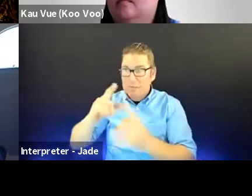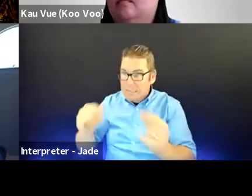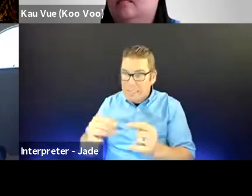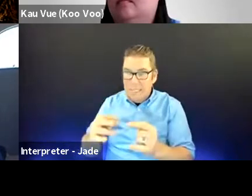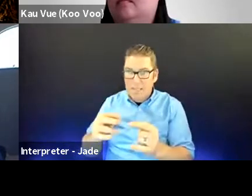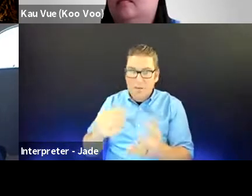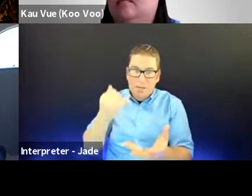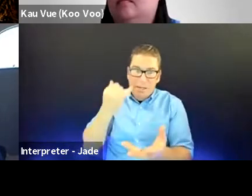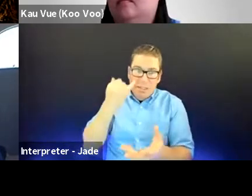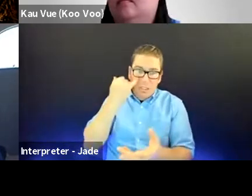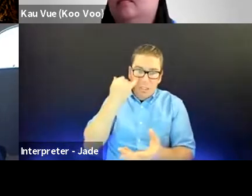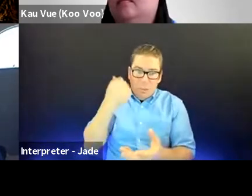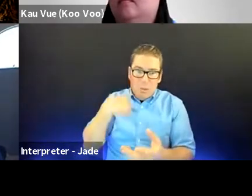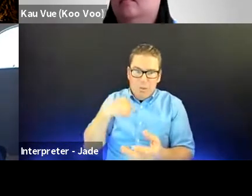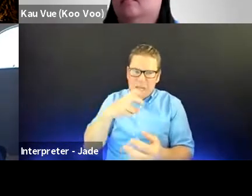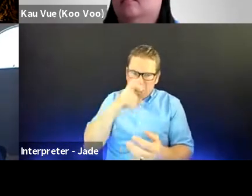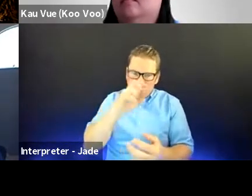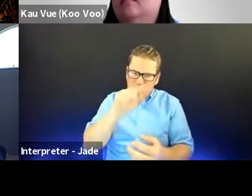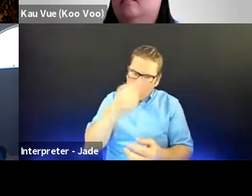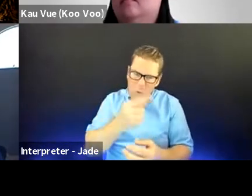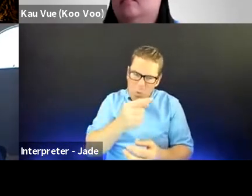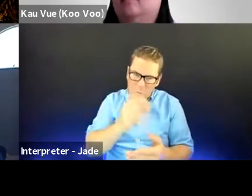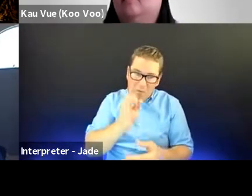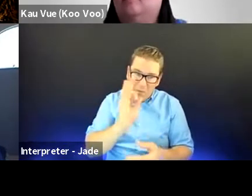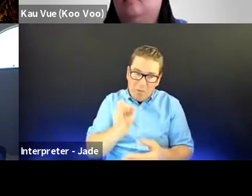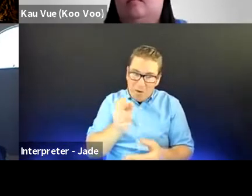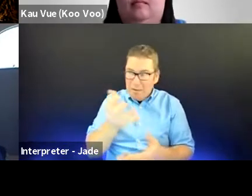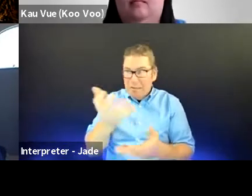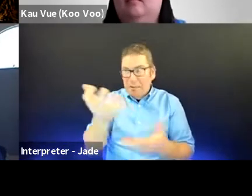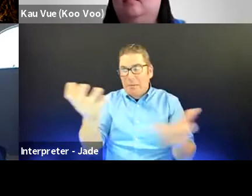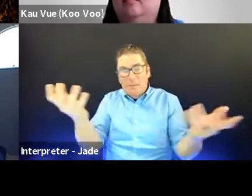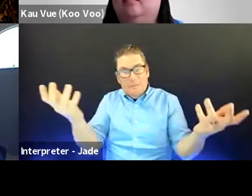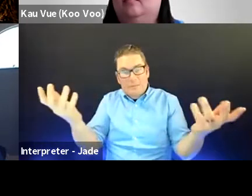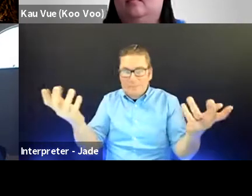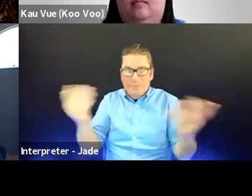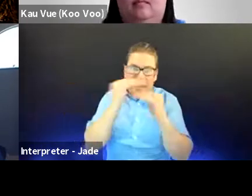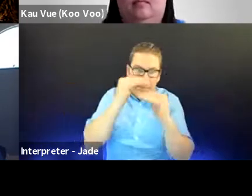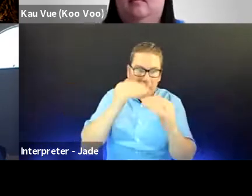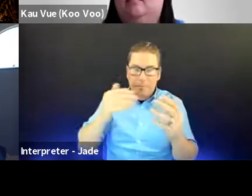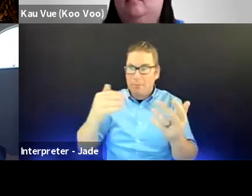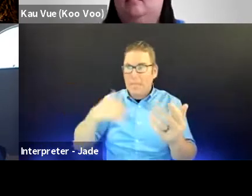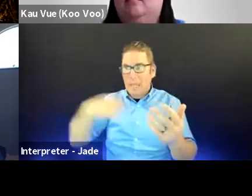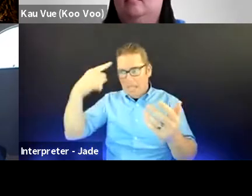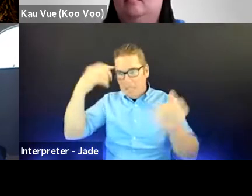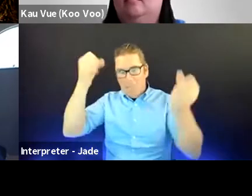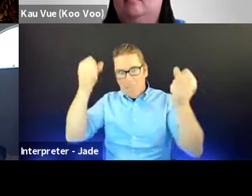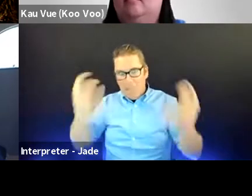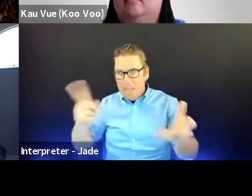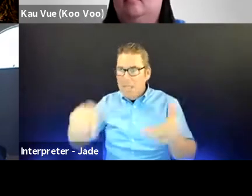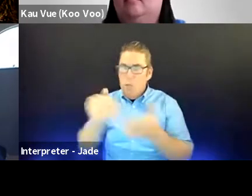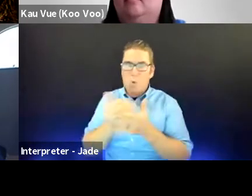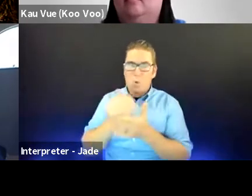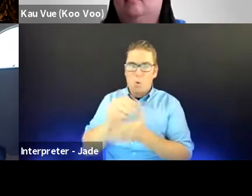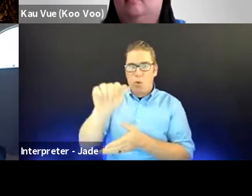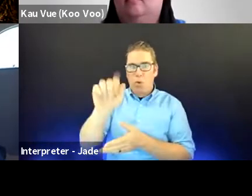that's what I would say. And often adjuncts or people who are applying, I think, have such great experiences that